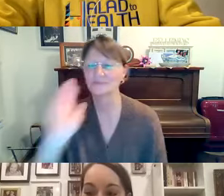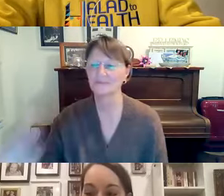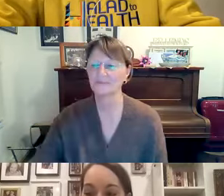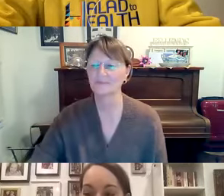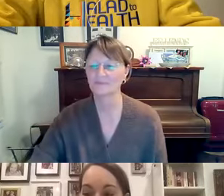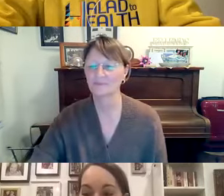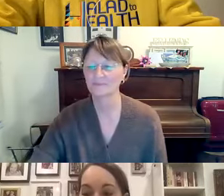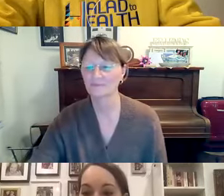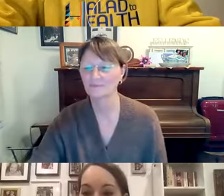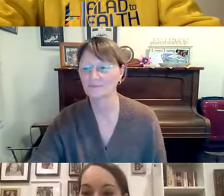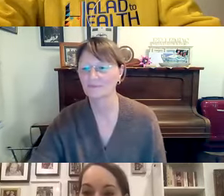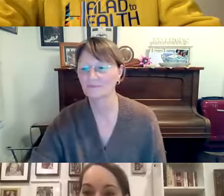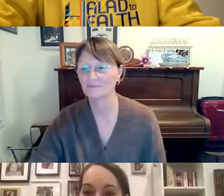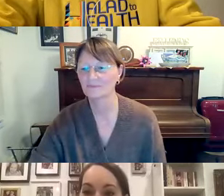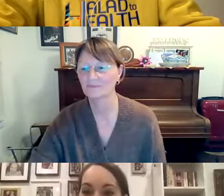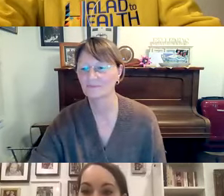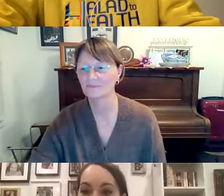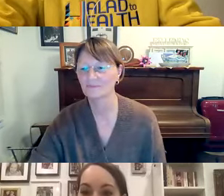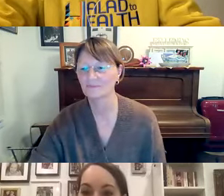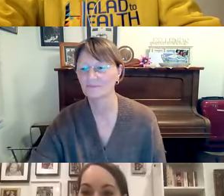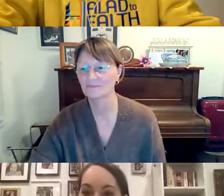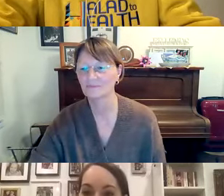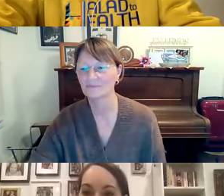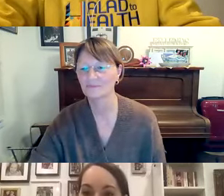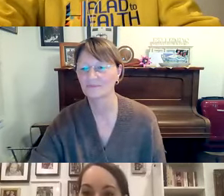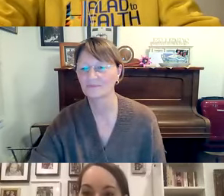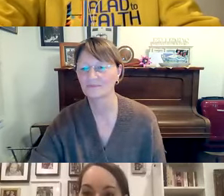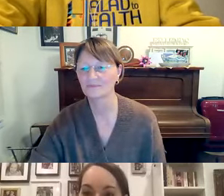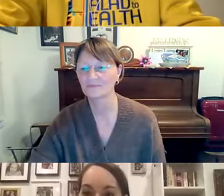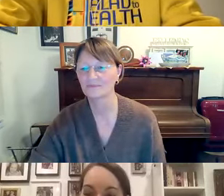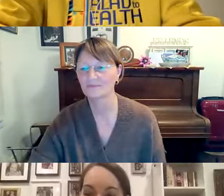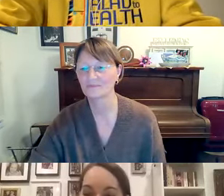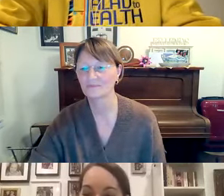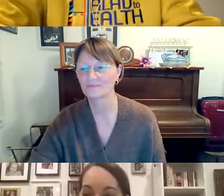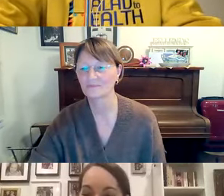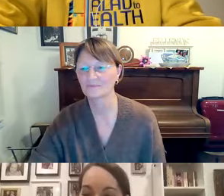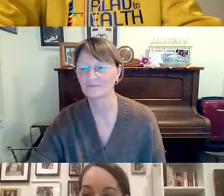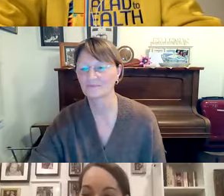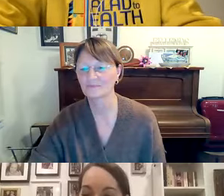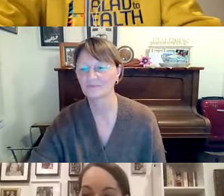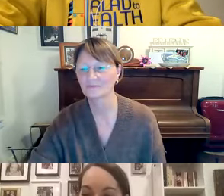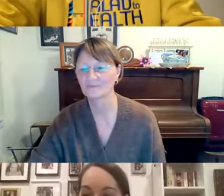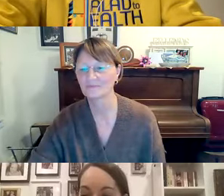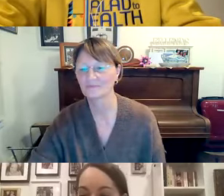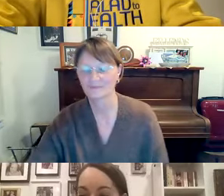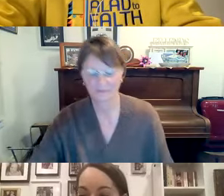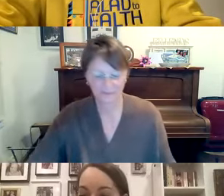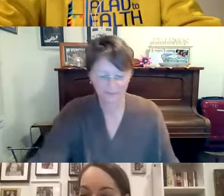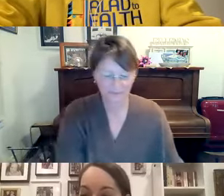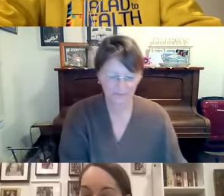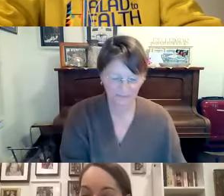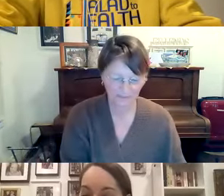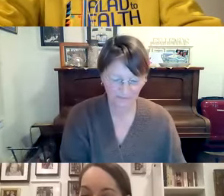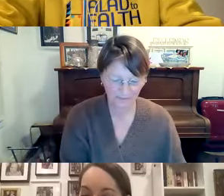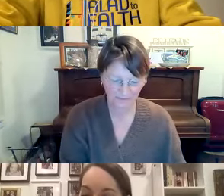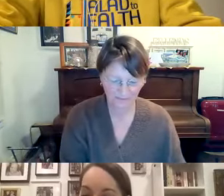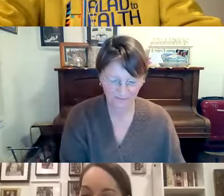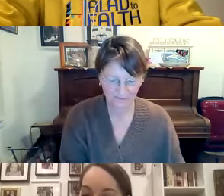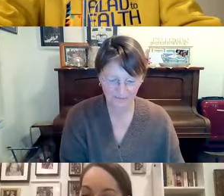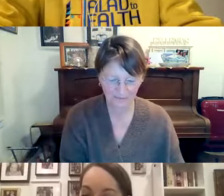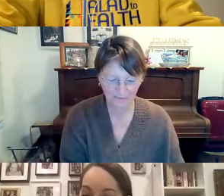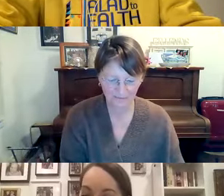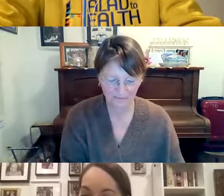danger nga pwede mabuk. So I hope nga ang tanan nga mga maka-appeal dinhi nga mga guests kay daghan silang